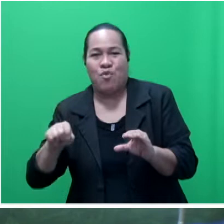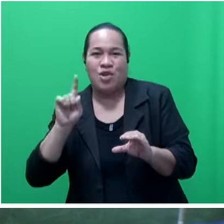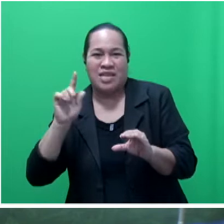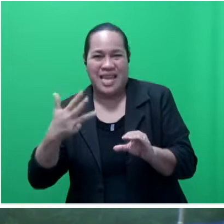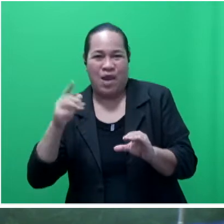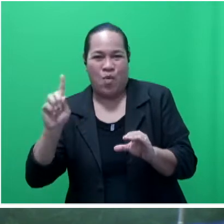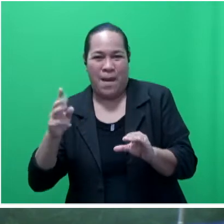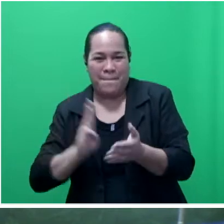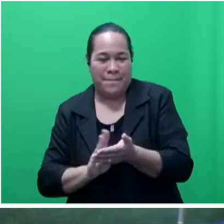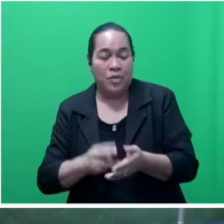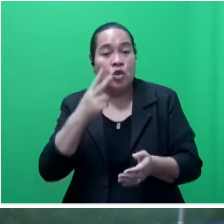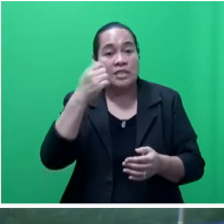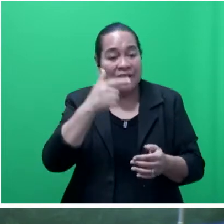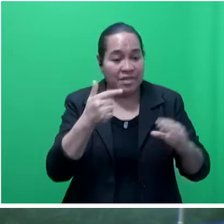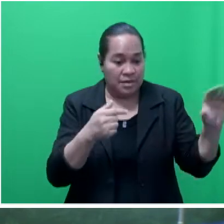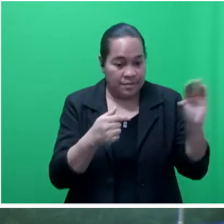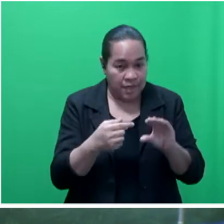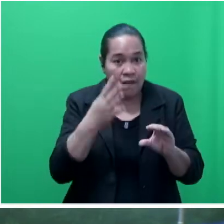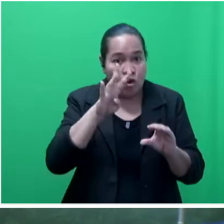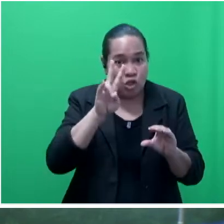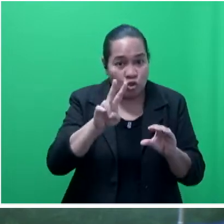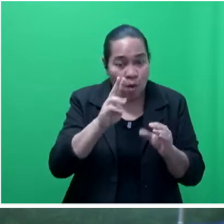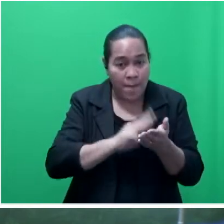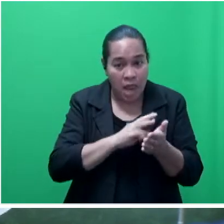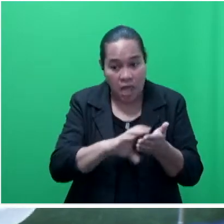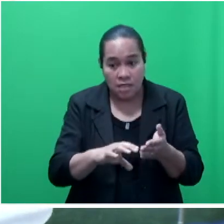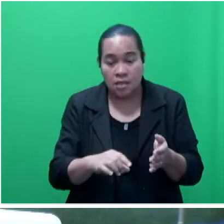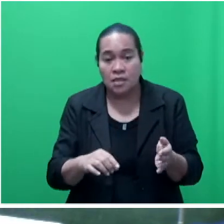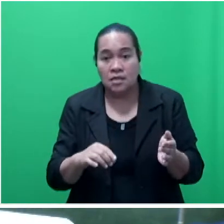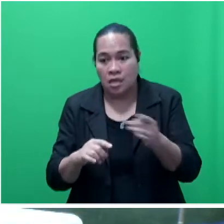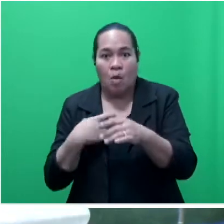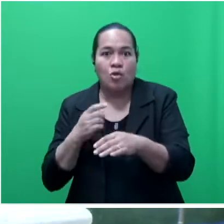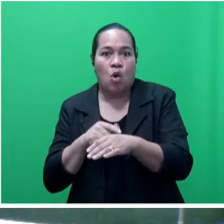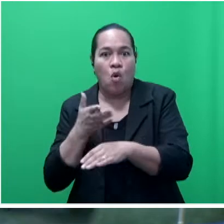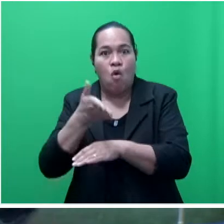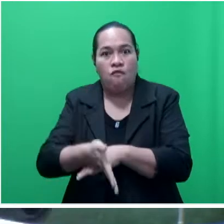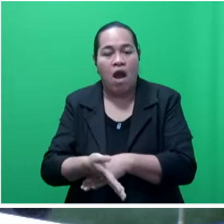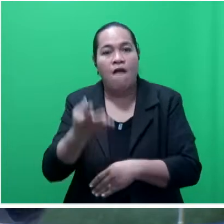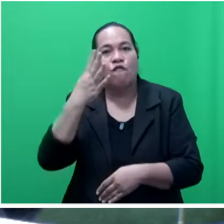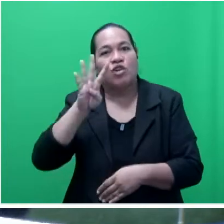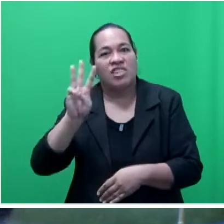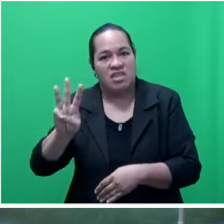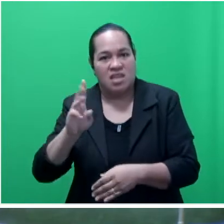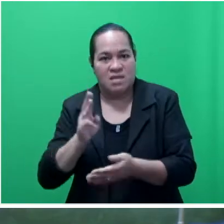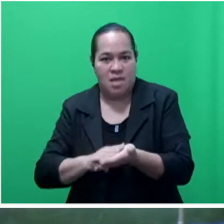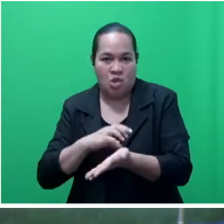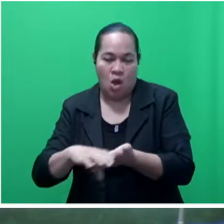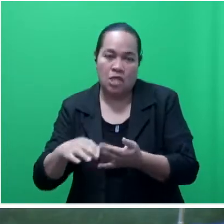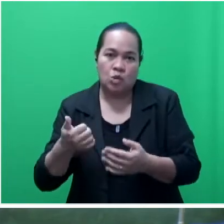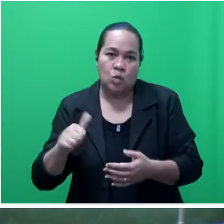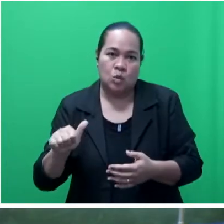million. 2017, 42 million was allocated. In fact, they went over budget and used 43 million, Mr. Speaker,